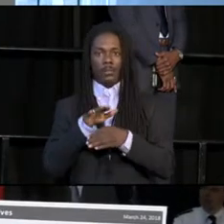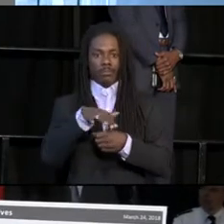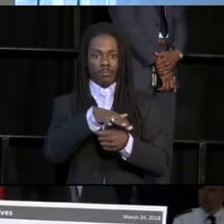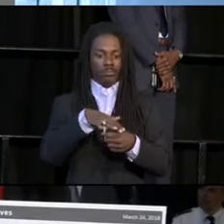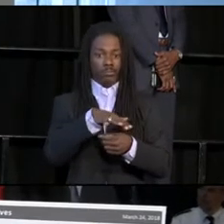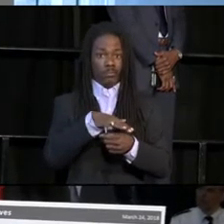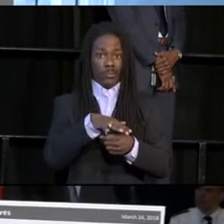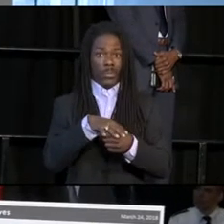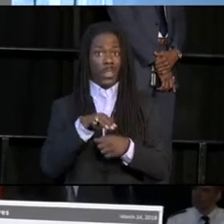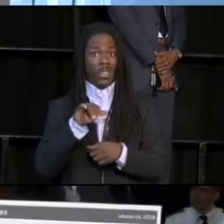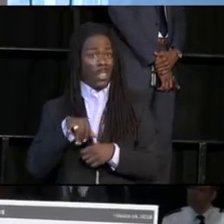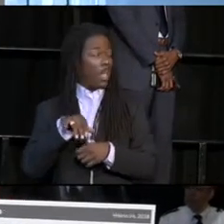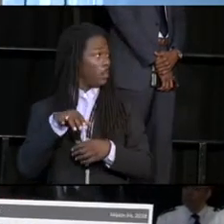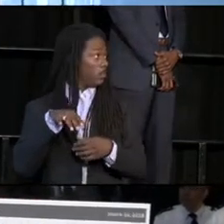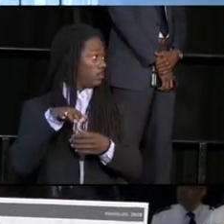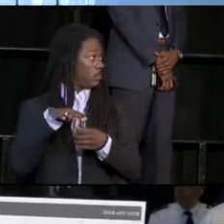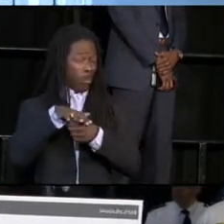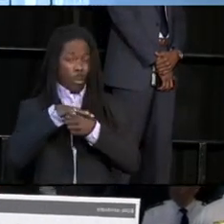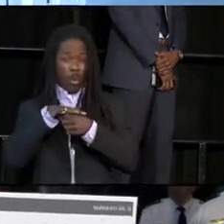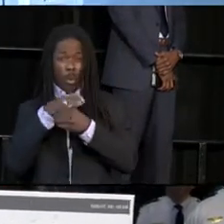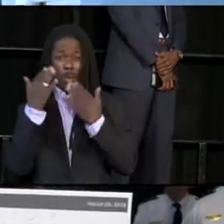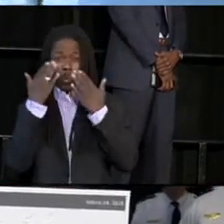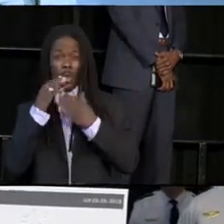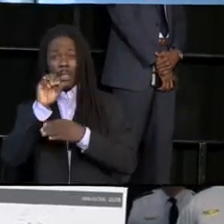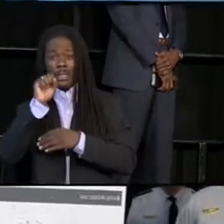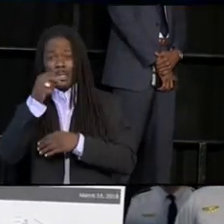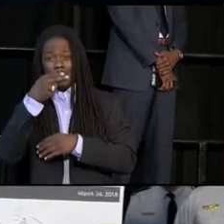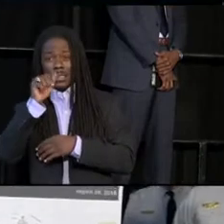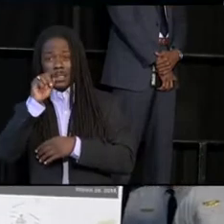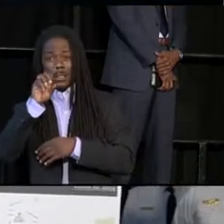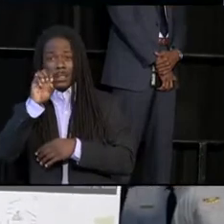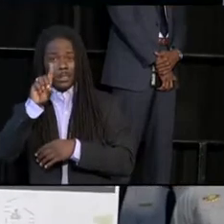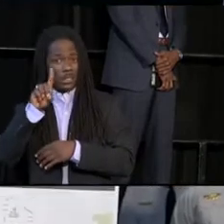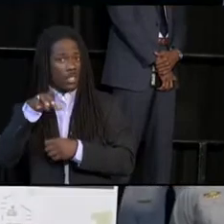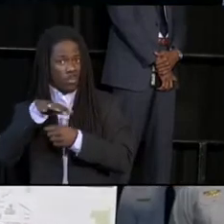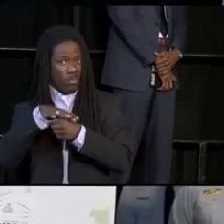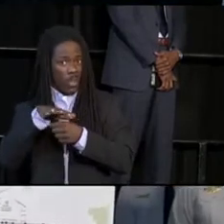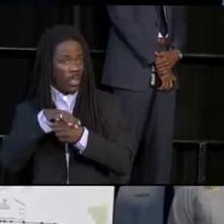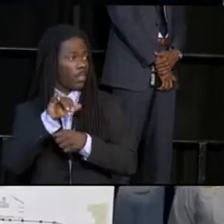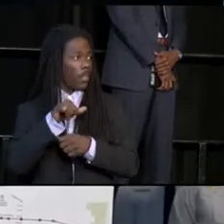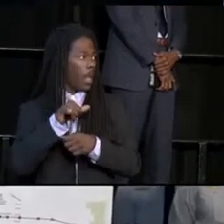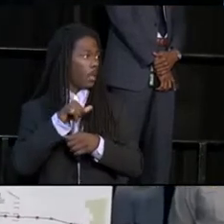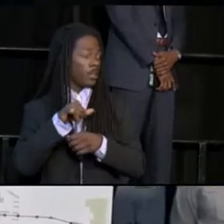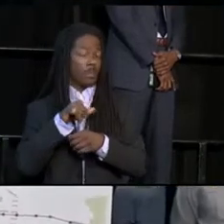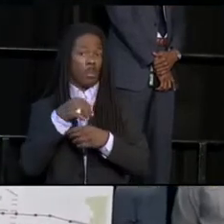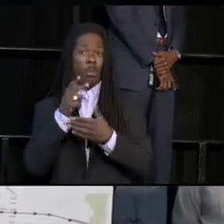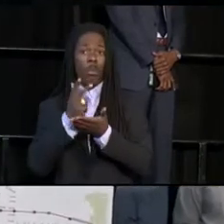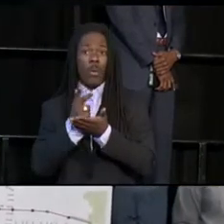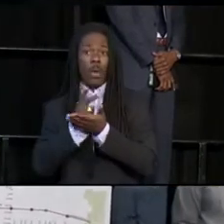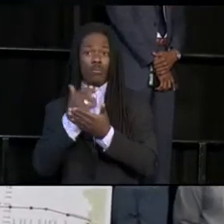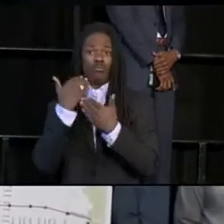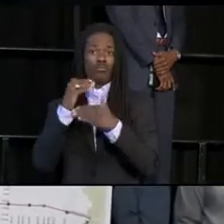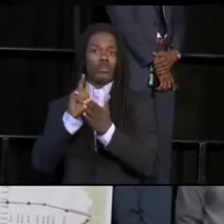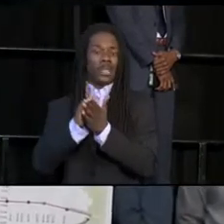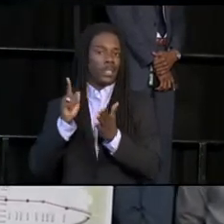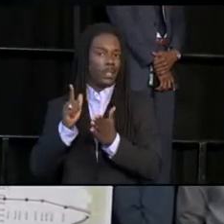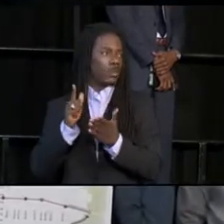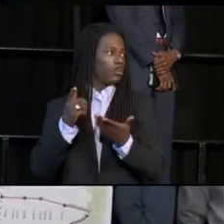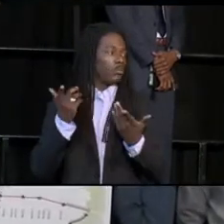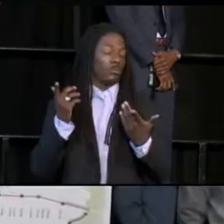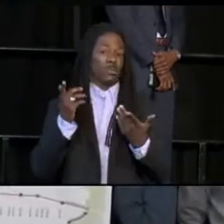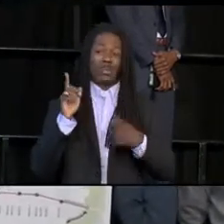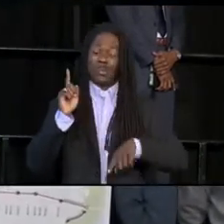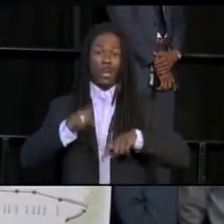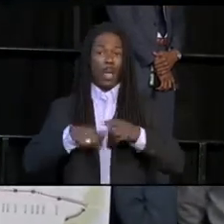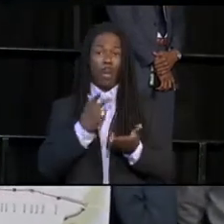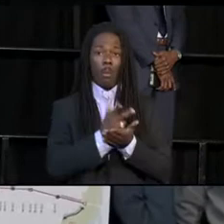The shaded area of the map up here reflects the street closures and no parking areas, which will be in effect, and they will be